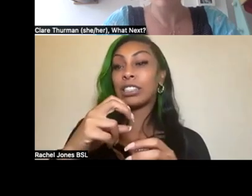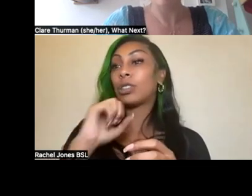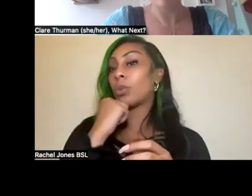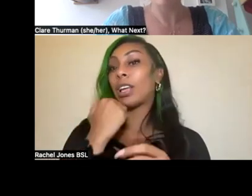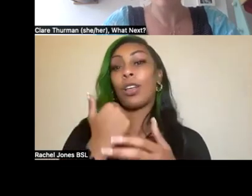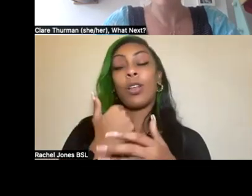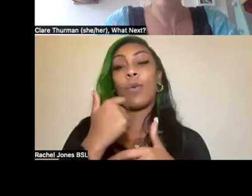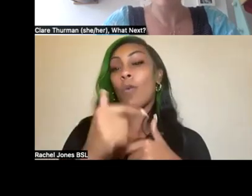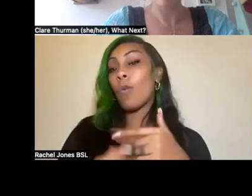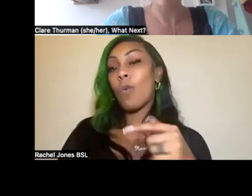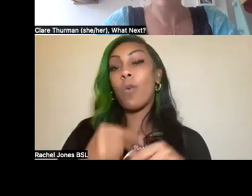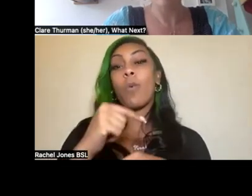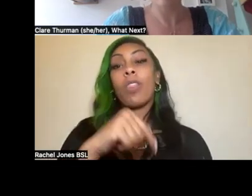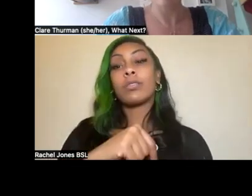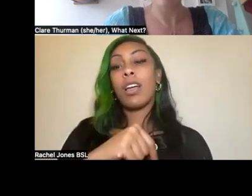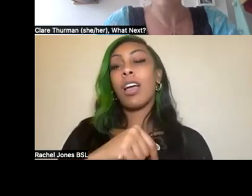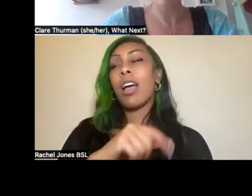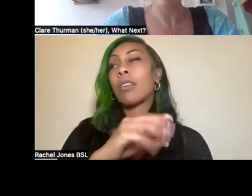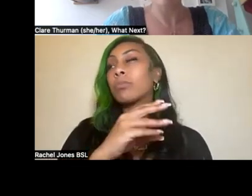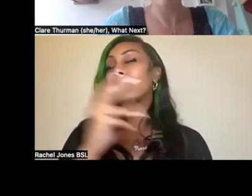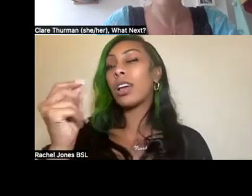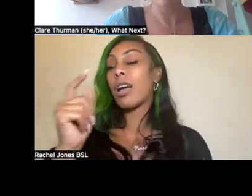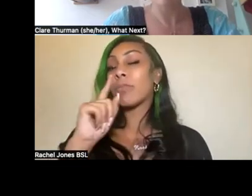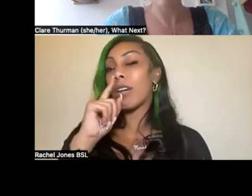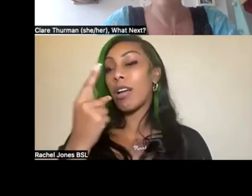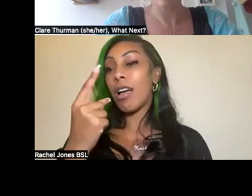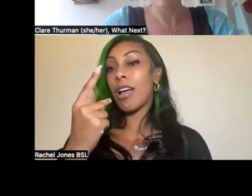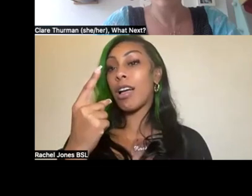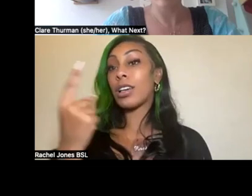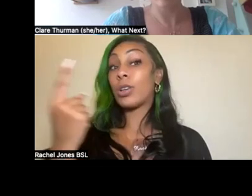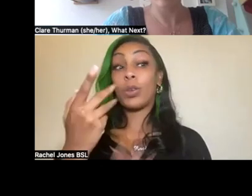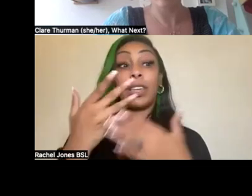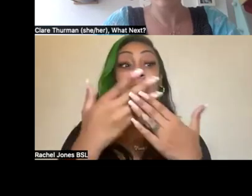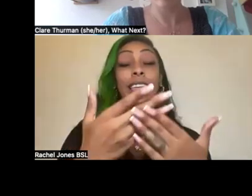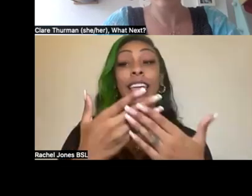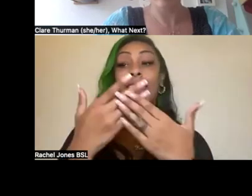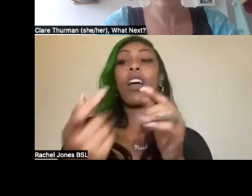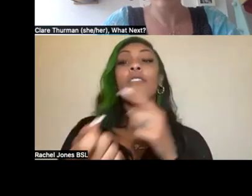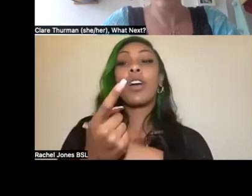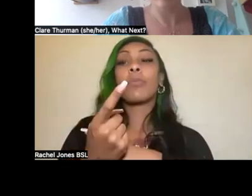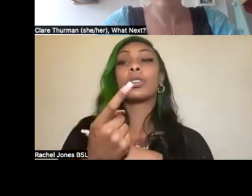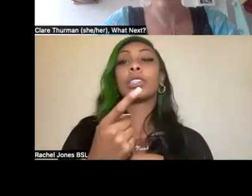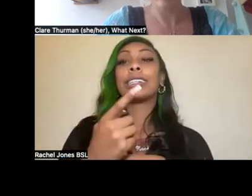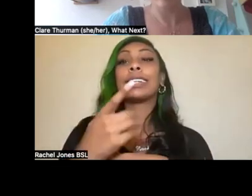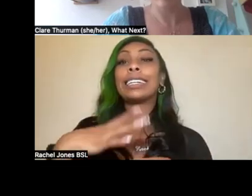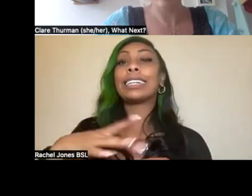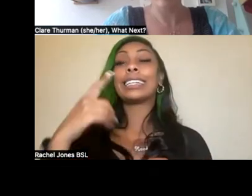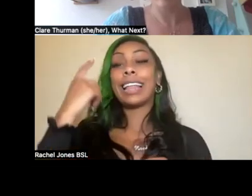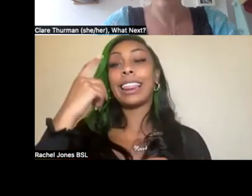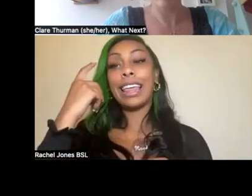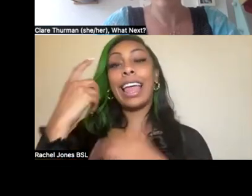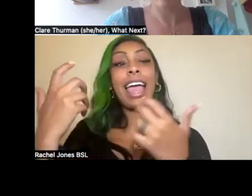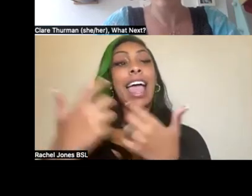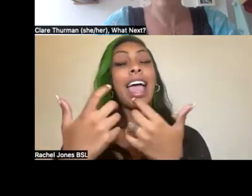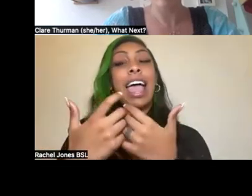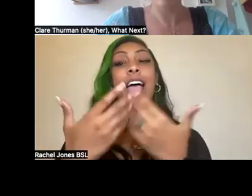some people do not get to do that. And I think that whoever we're giving these opportunities to, we just really need to think about how we're opening